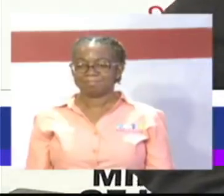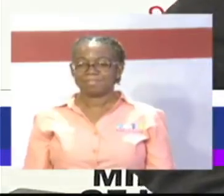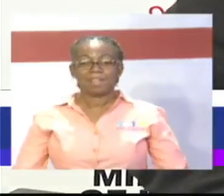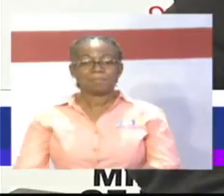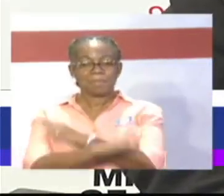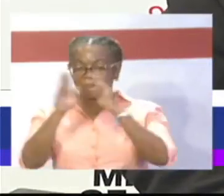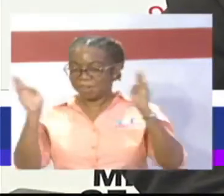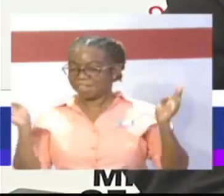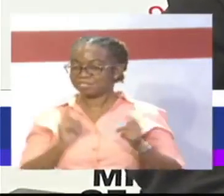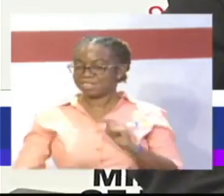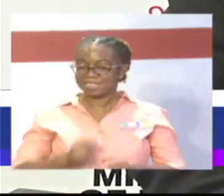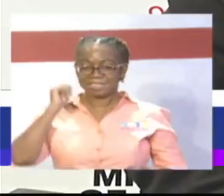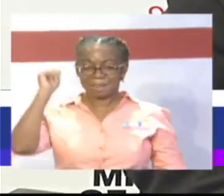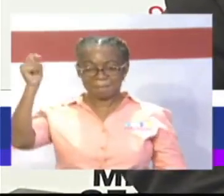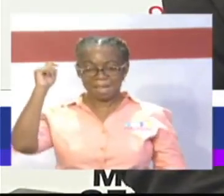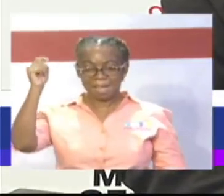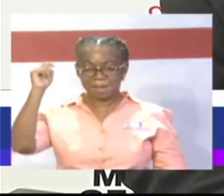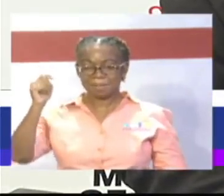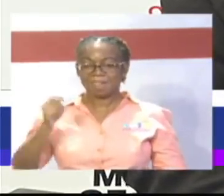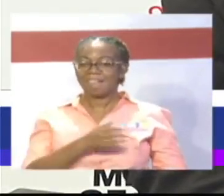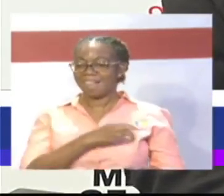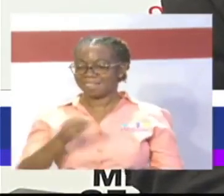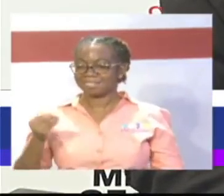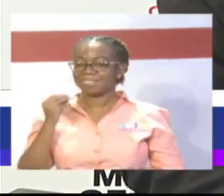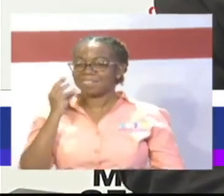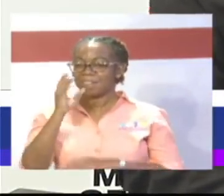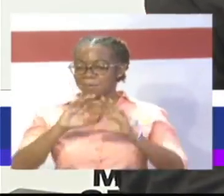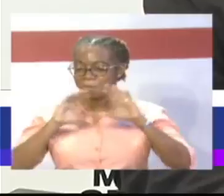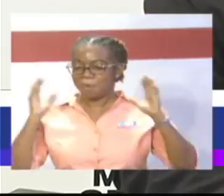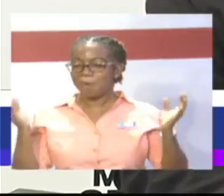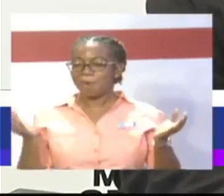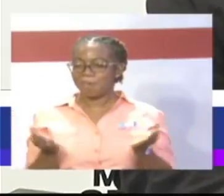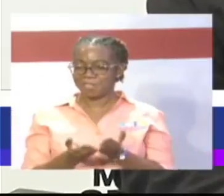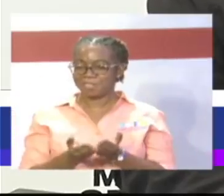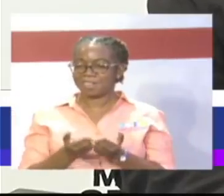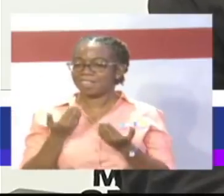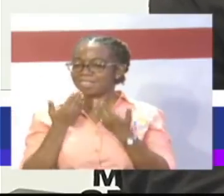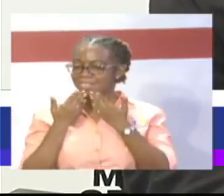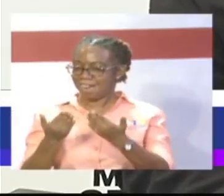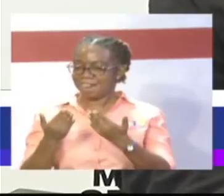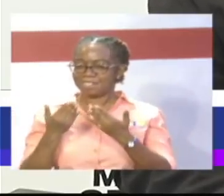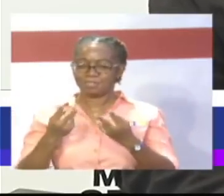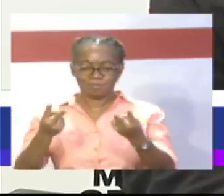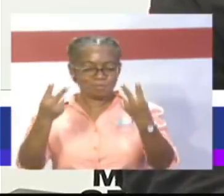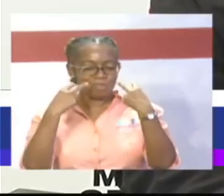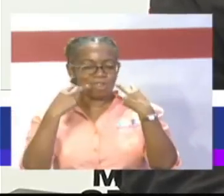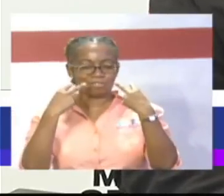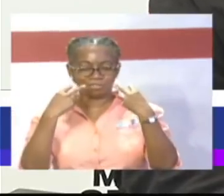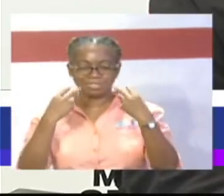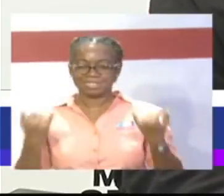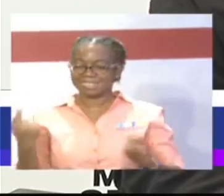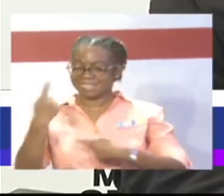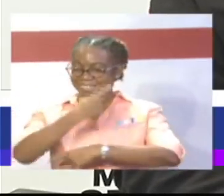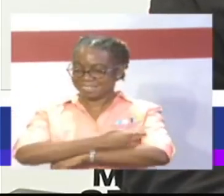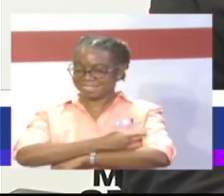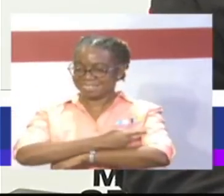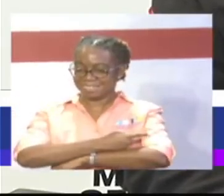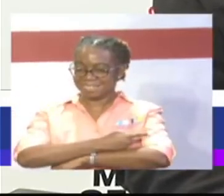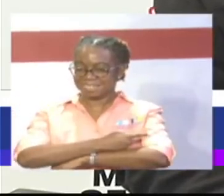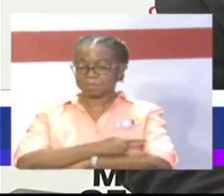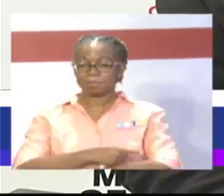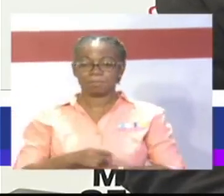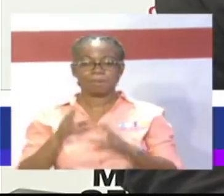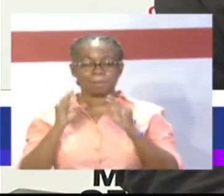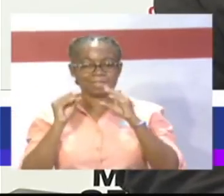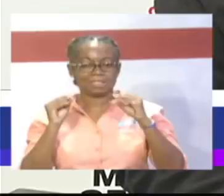Good morning, Trinidad and Tobago and the wider world. Thank you for tuning in today for today's virtual media conference hosted